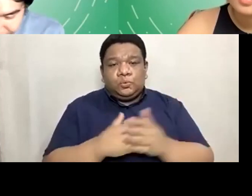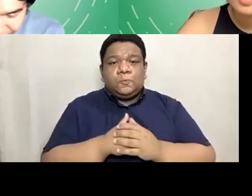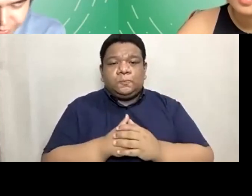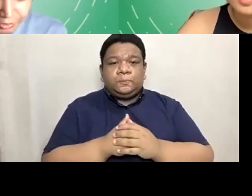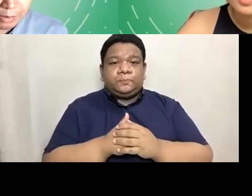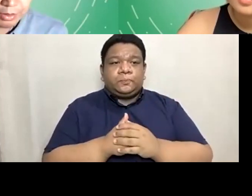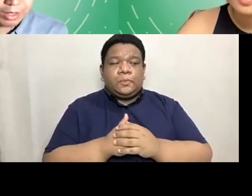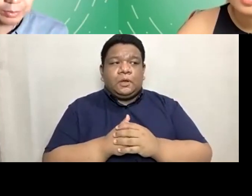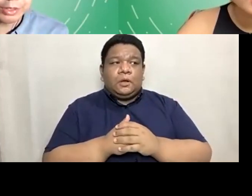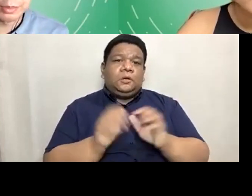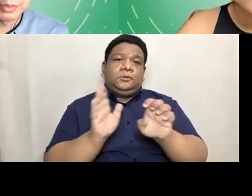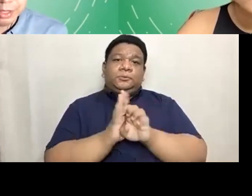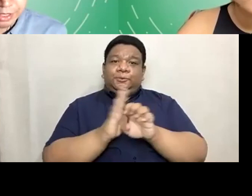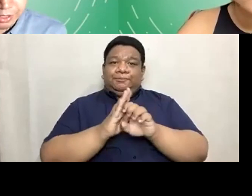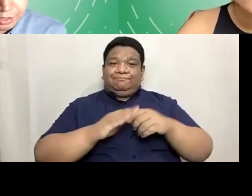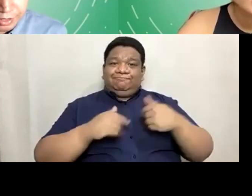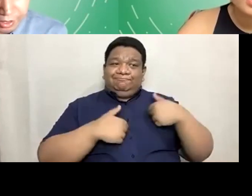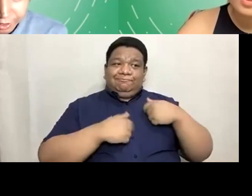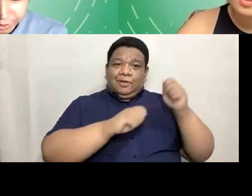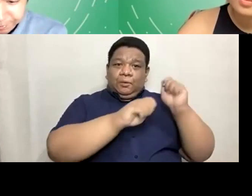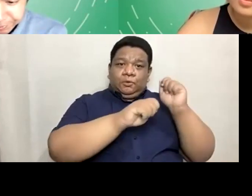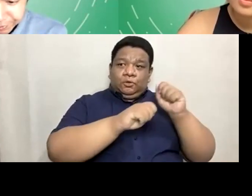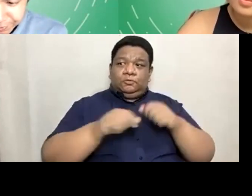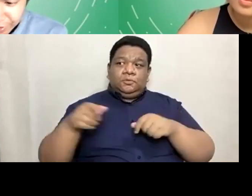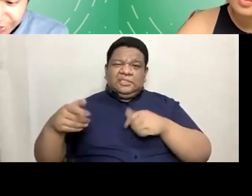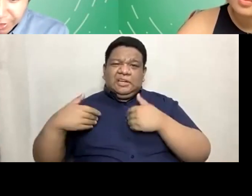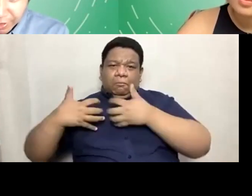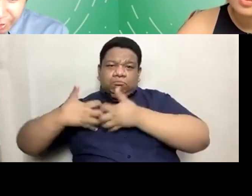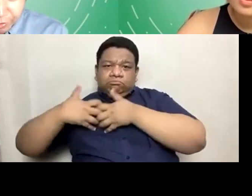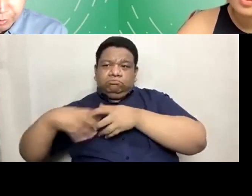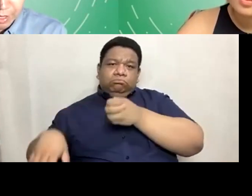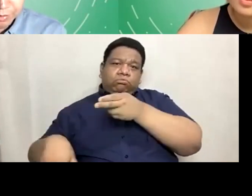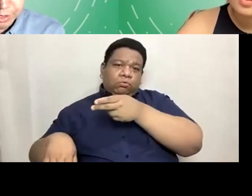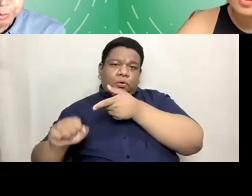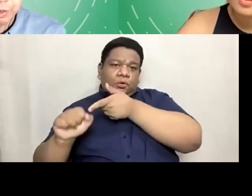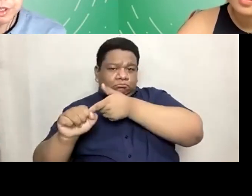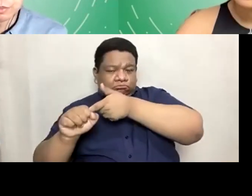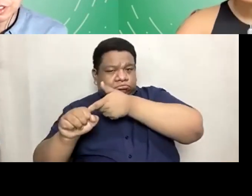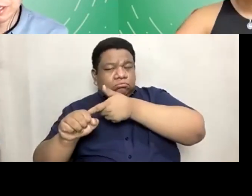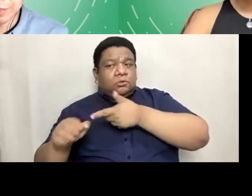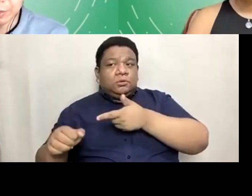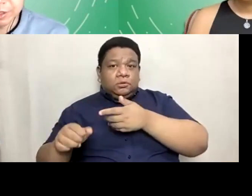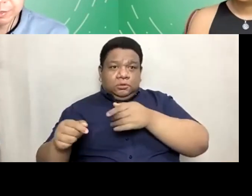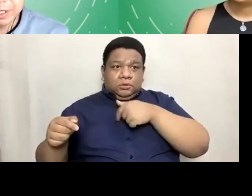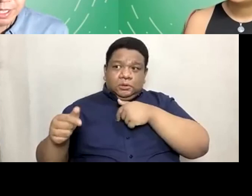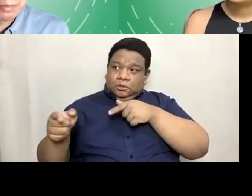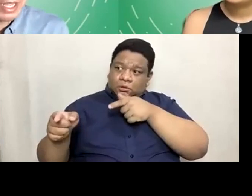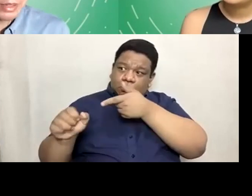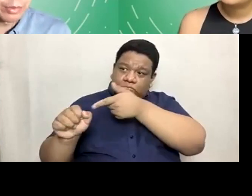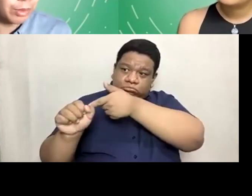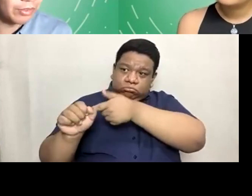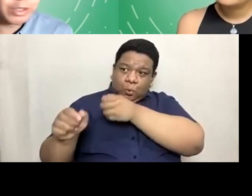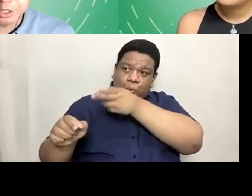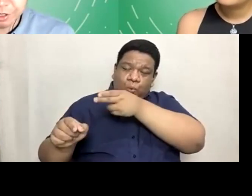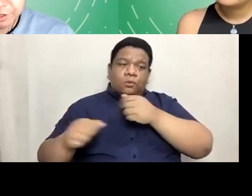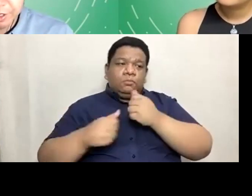the context of, for example, carpenters and milling machines, um, they allow them to leverage more working power, meaning they can make